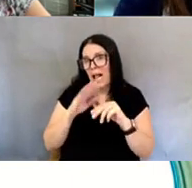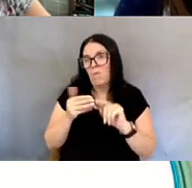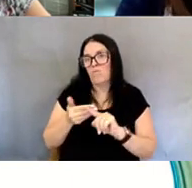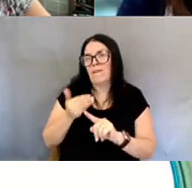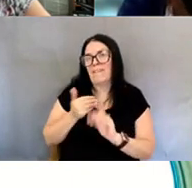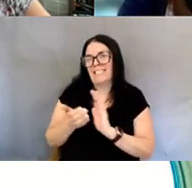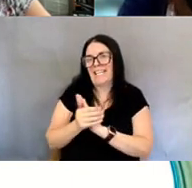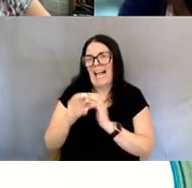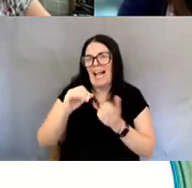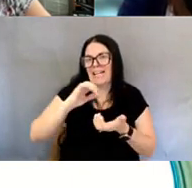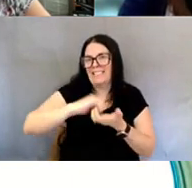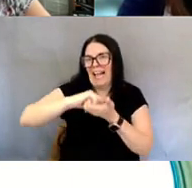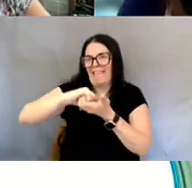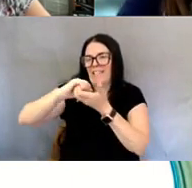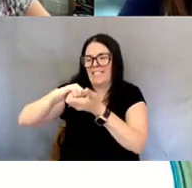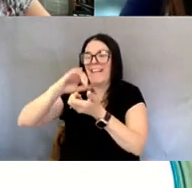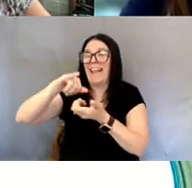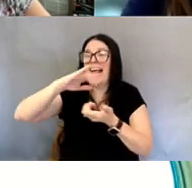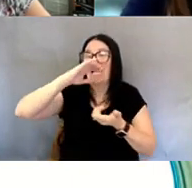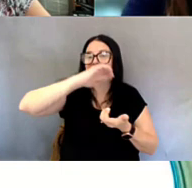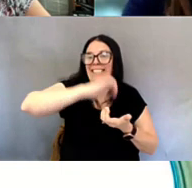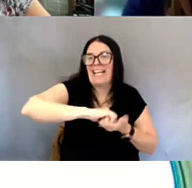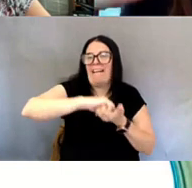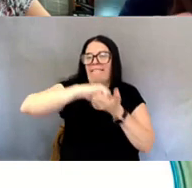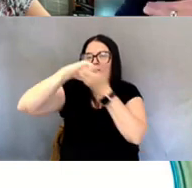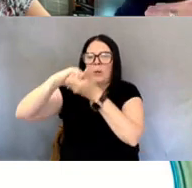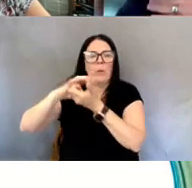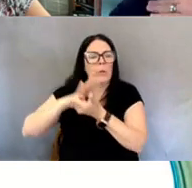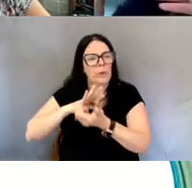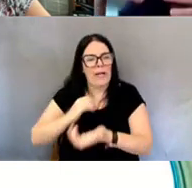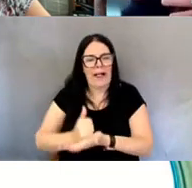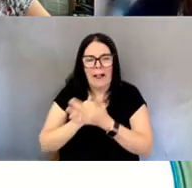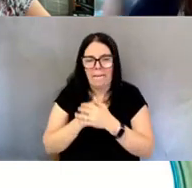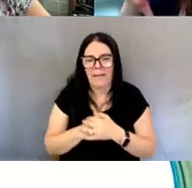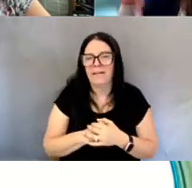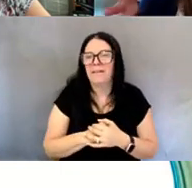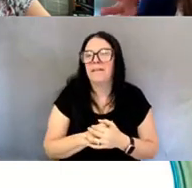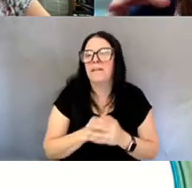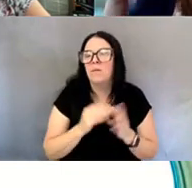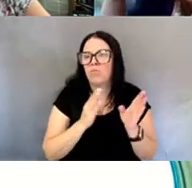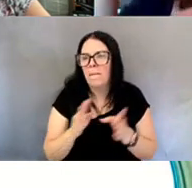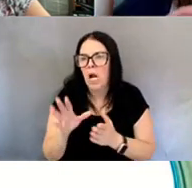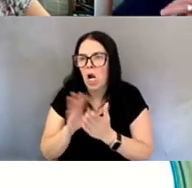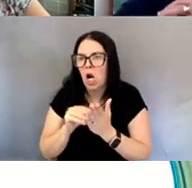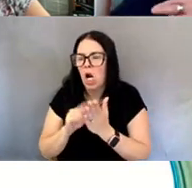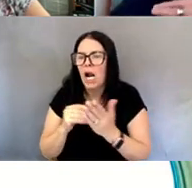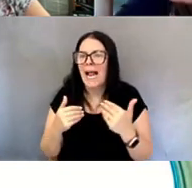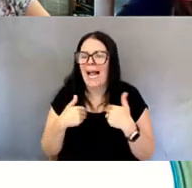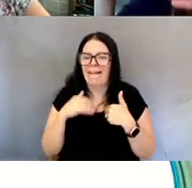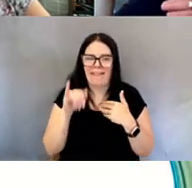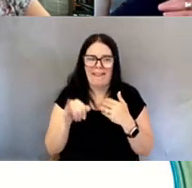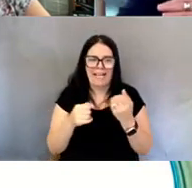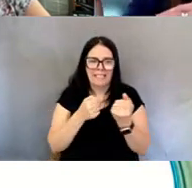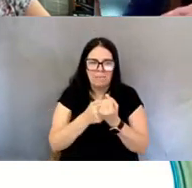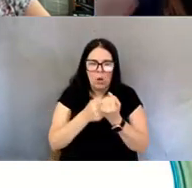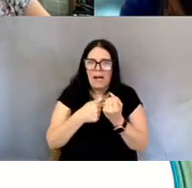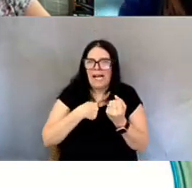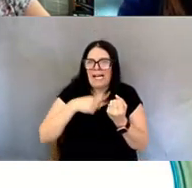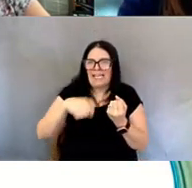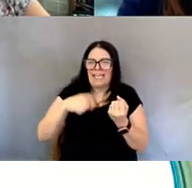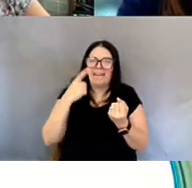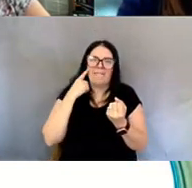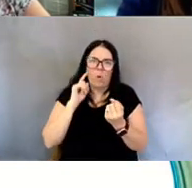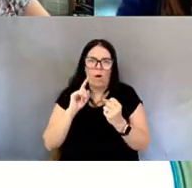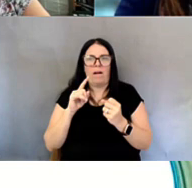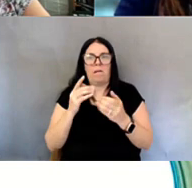that scaffolding is a teaching a gem, isn't it? Preparing your learners to have that support they need before they can do it